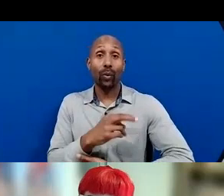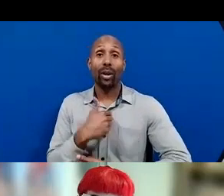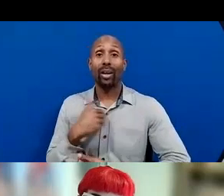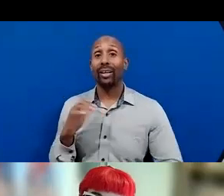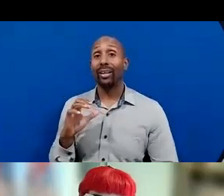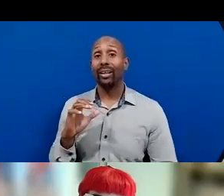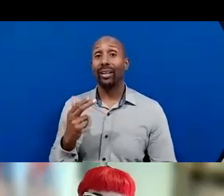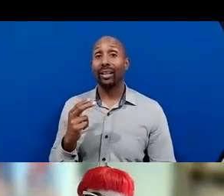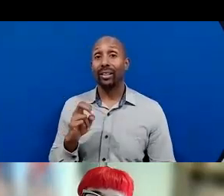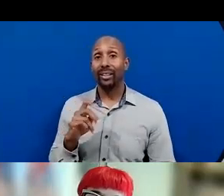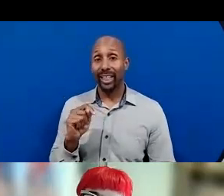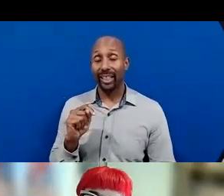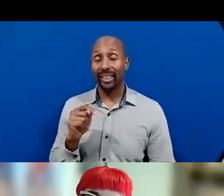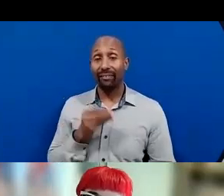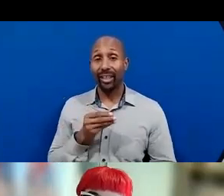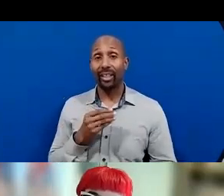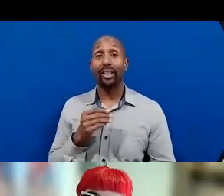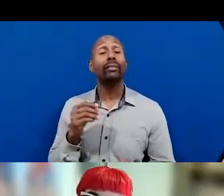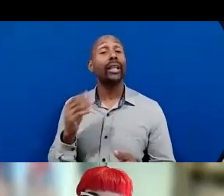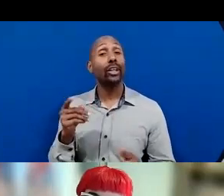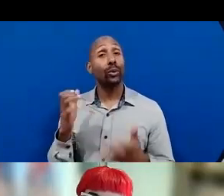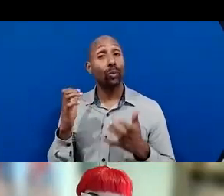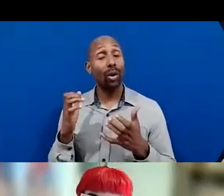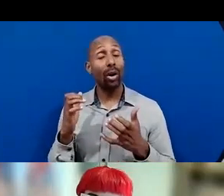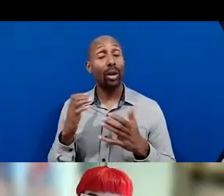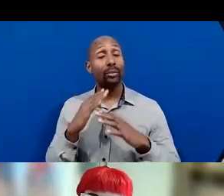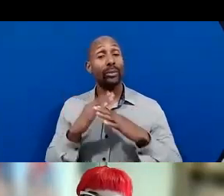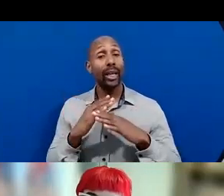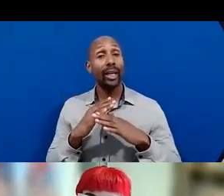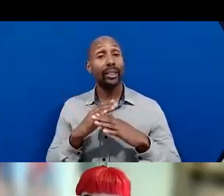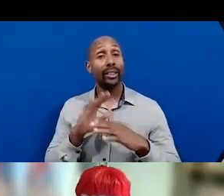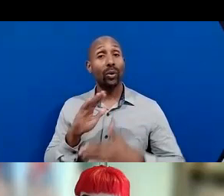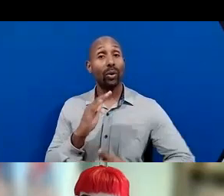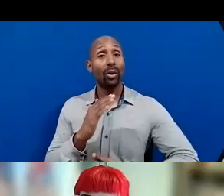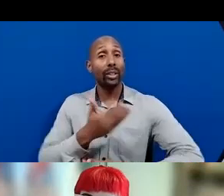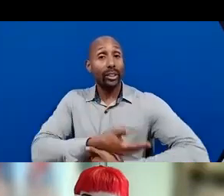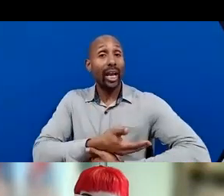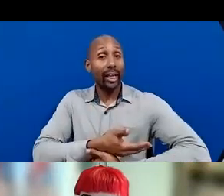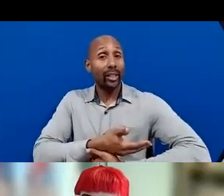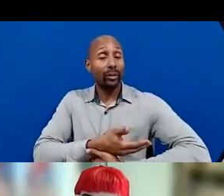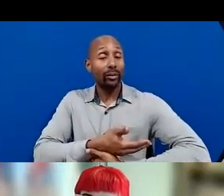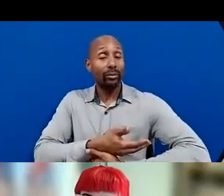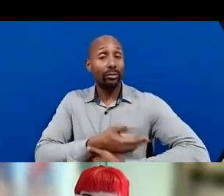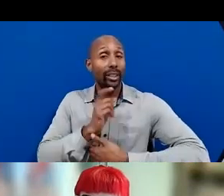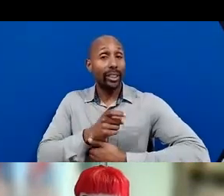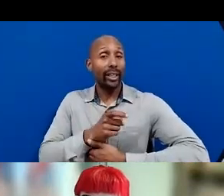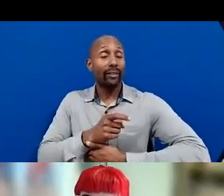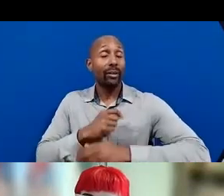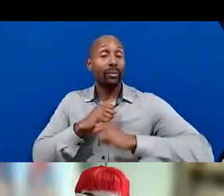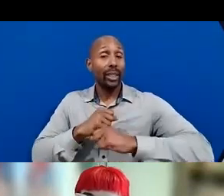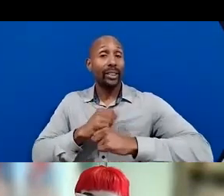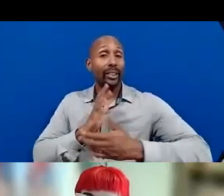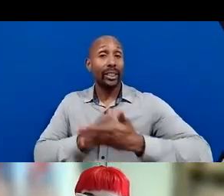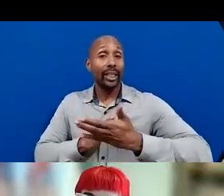or chest feeding, and they want to give their child some protection against COVID,